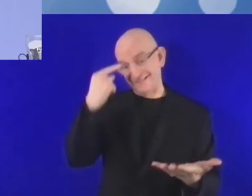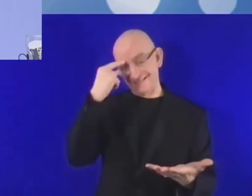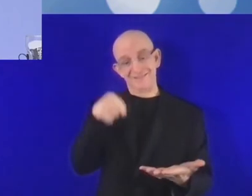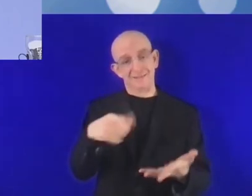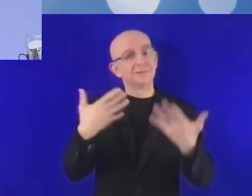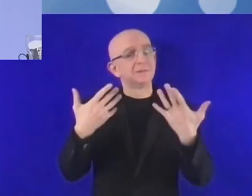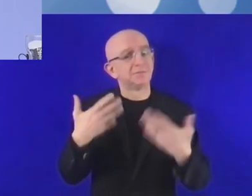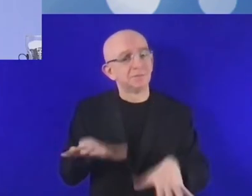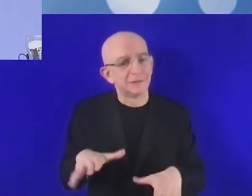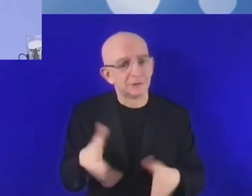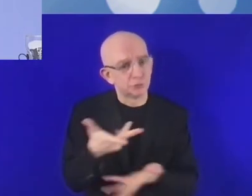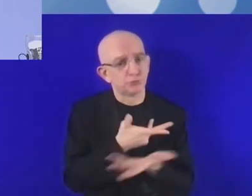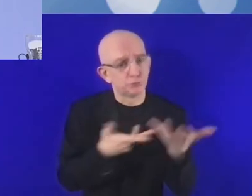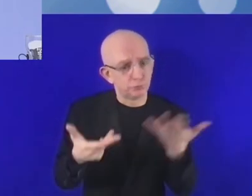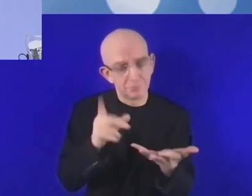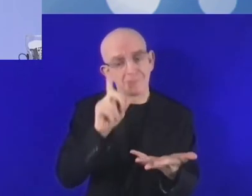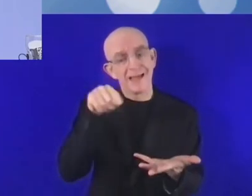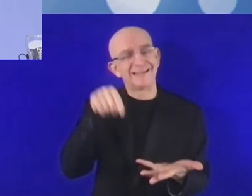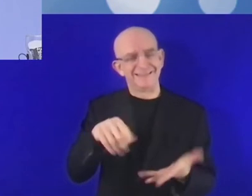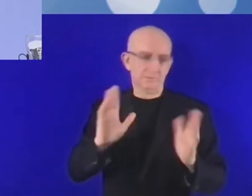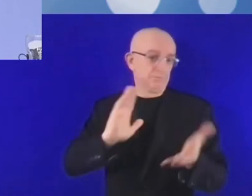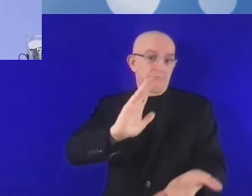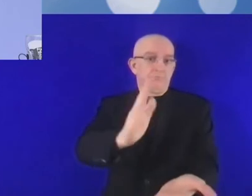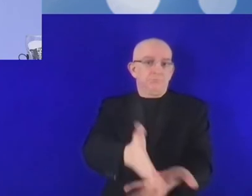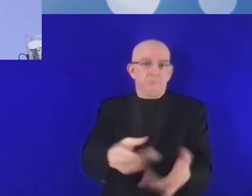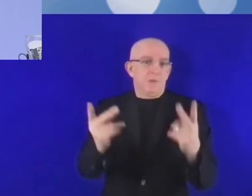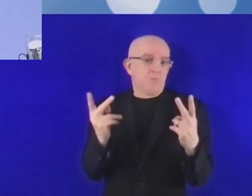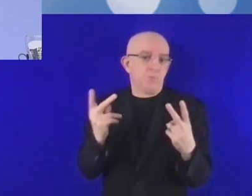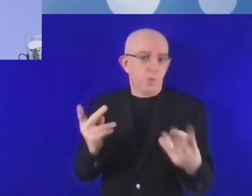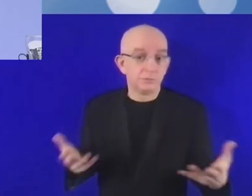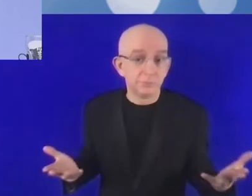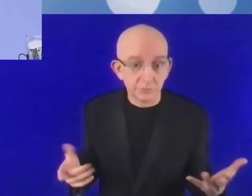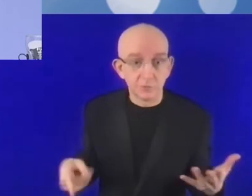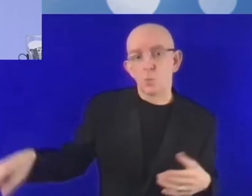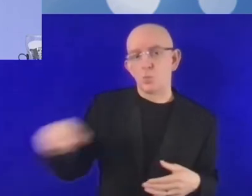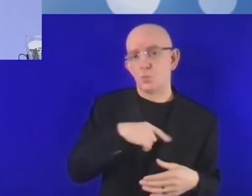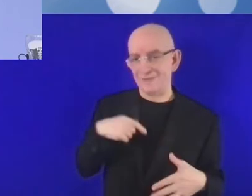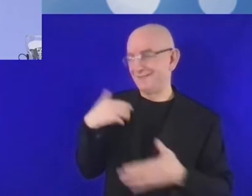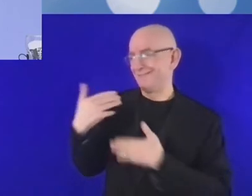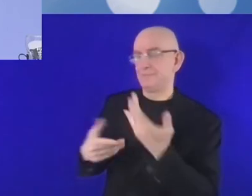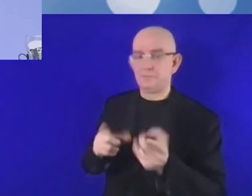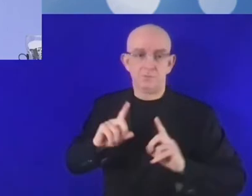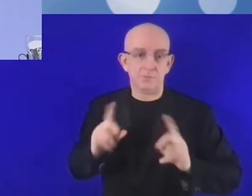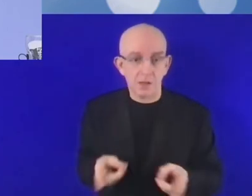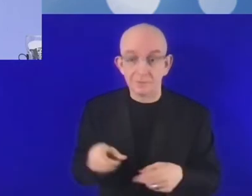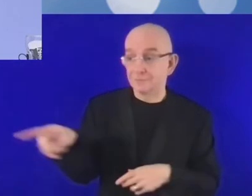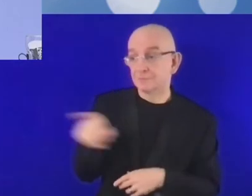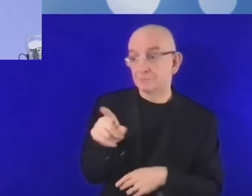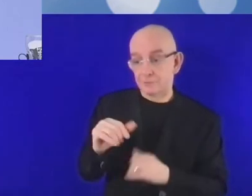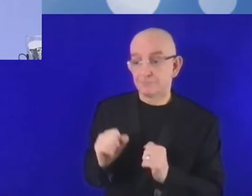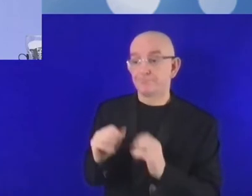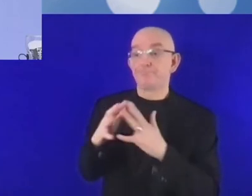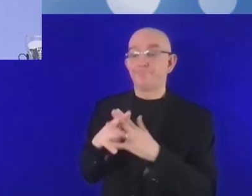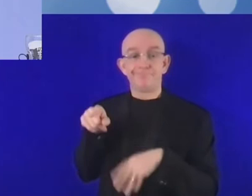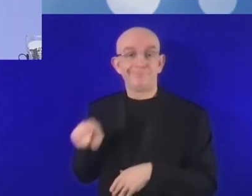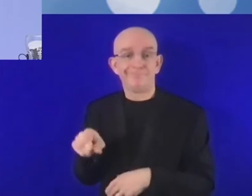startups and small and medium-sized enterprises and micro enterprises more aware of the benefits